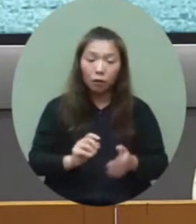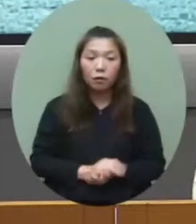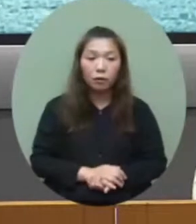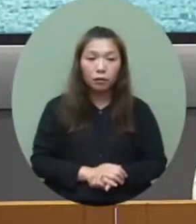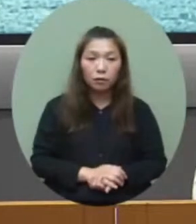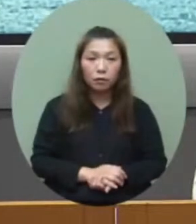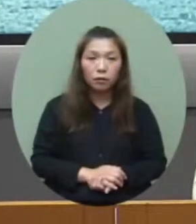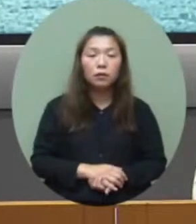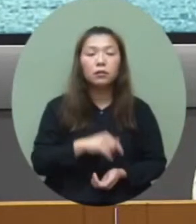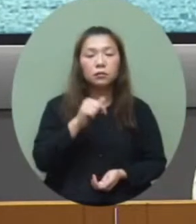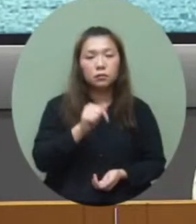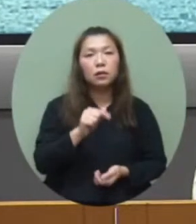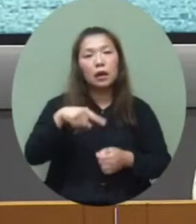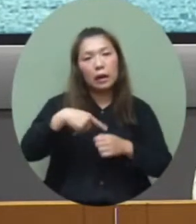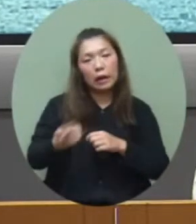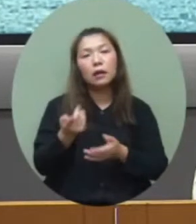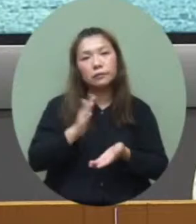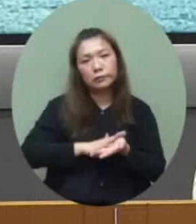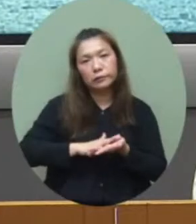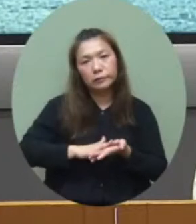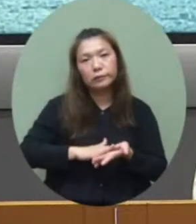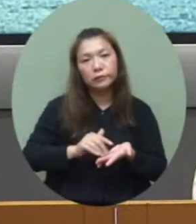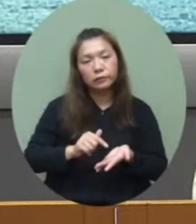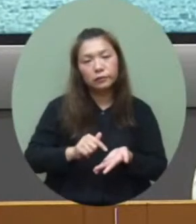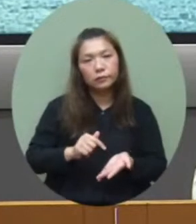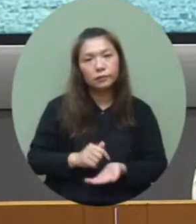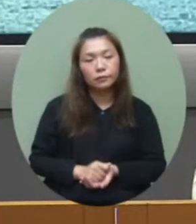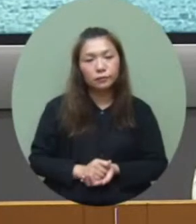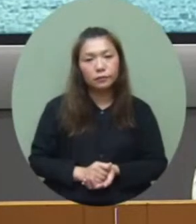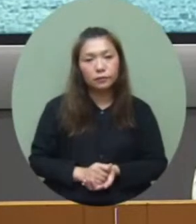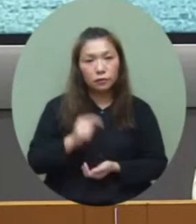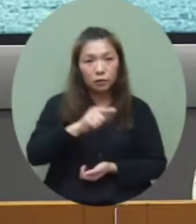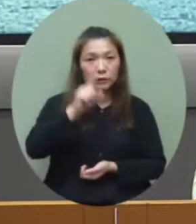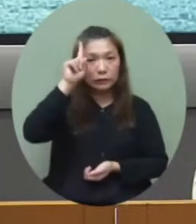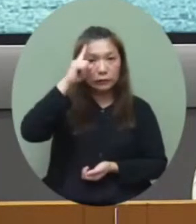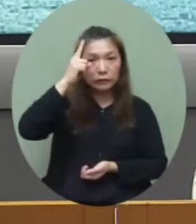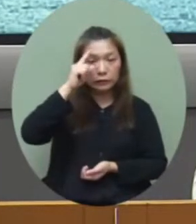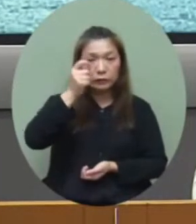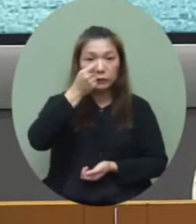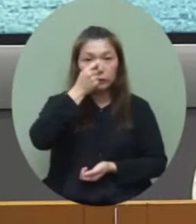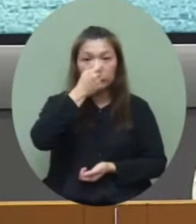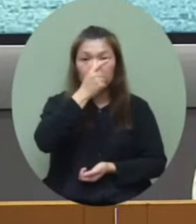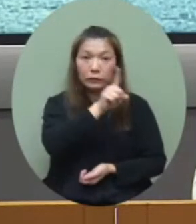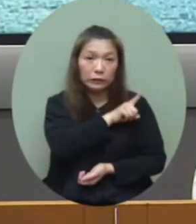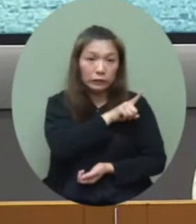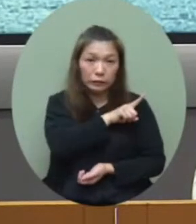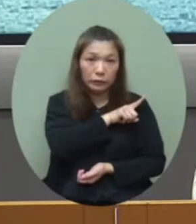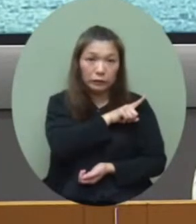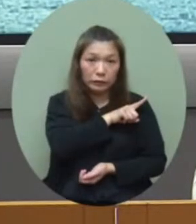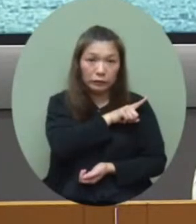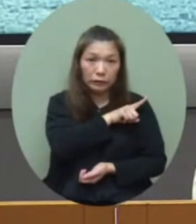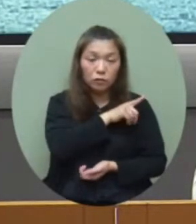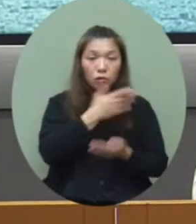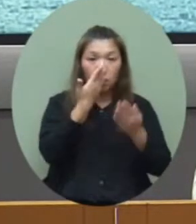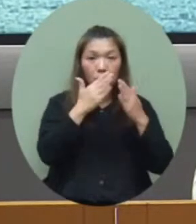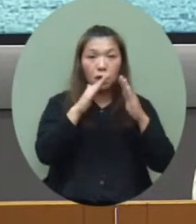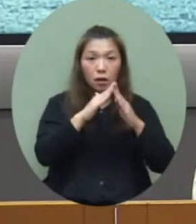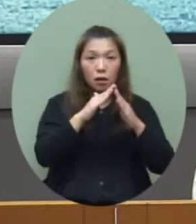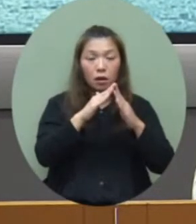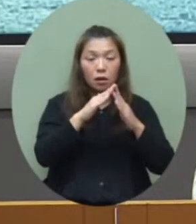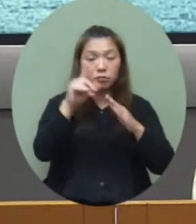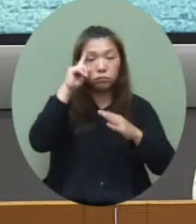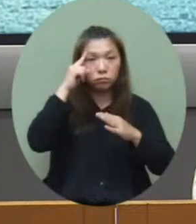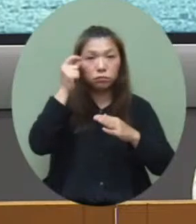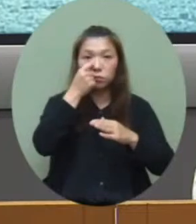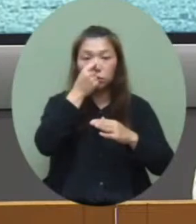matter from daily testing of RAT, daily RAT testing in schools,